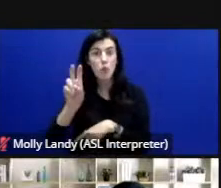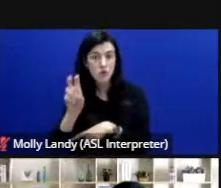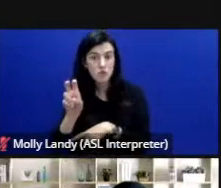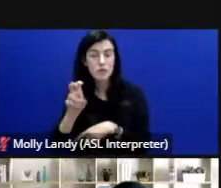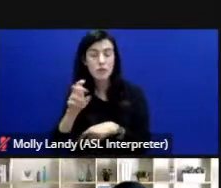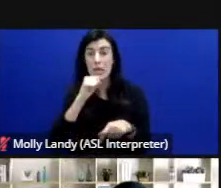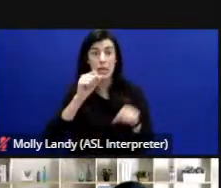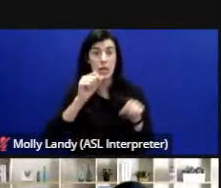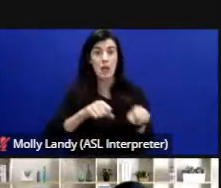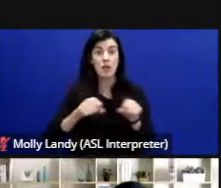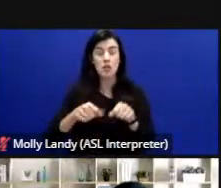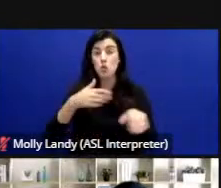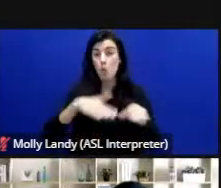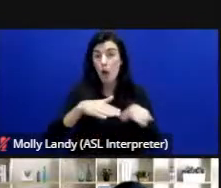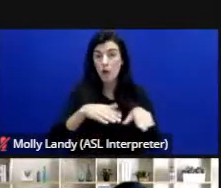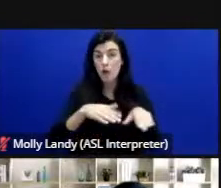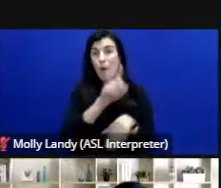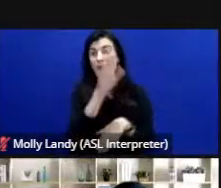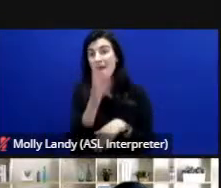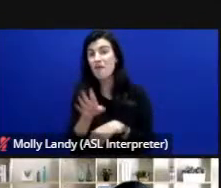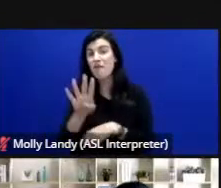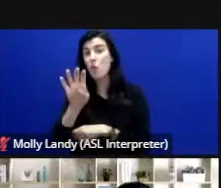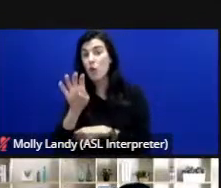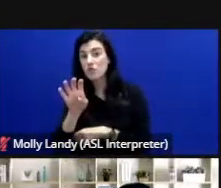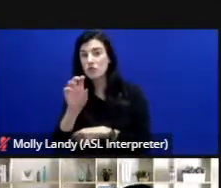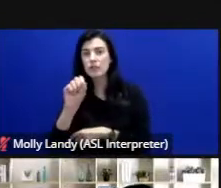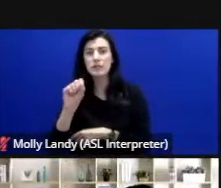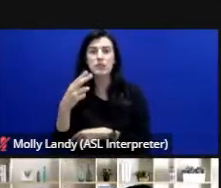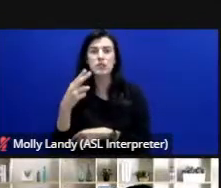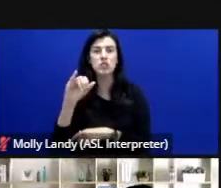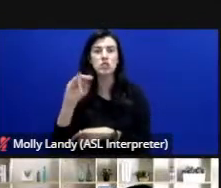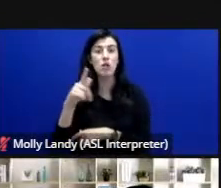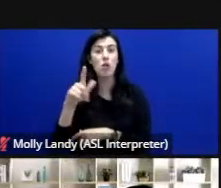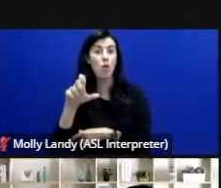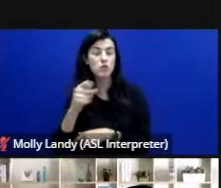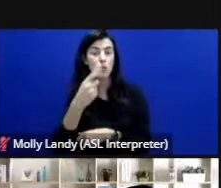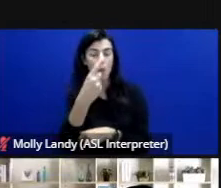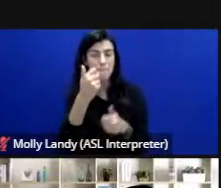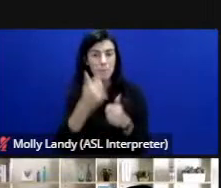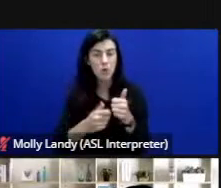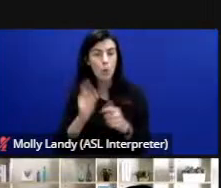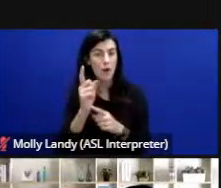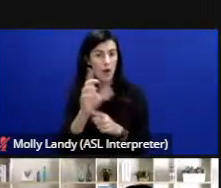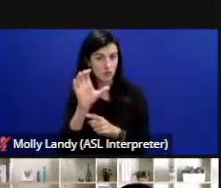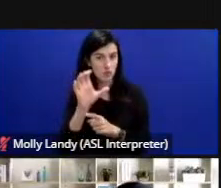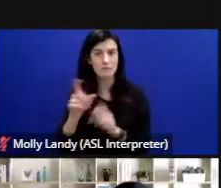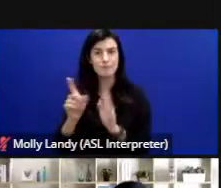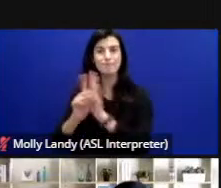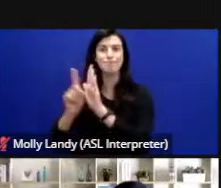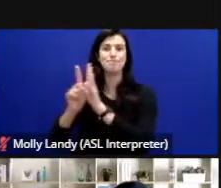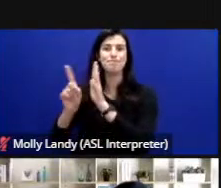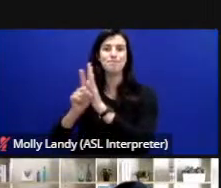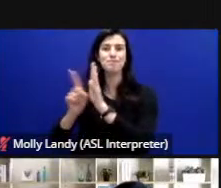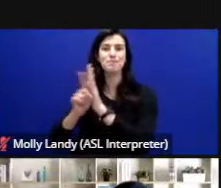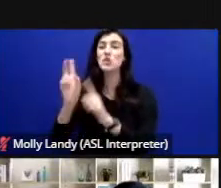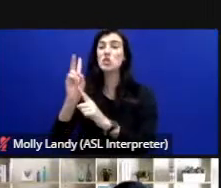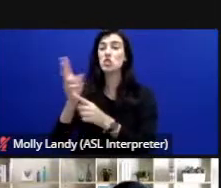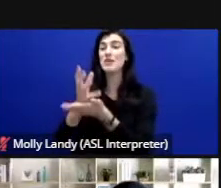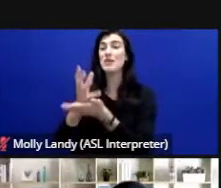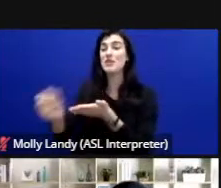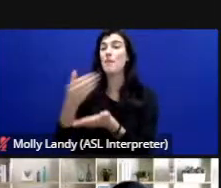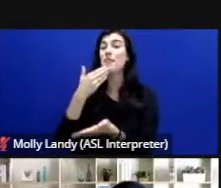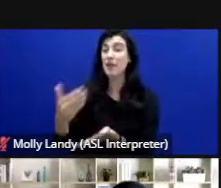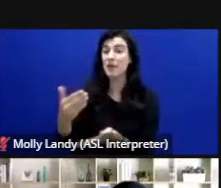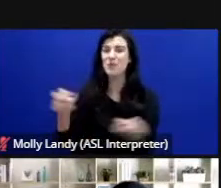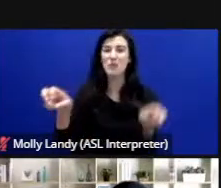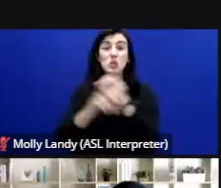walk, 1 to 400. Shingles, 1 per 100. Your 2 minutes is up. Your 2 minutes is up. Thank you, Teresa. Thank